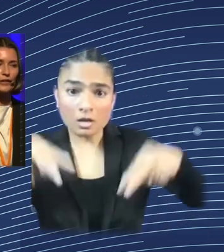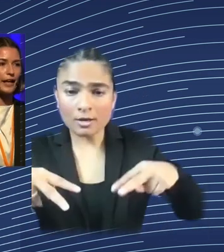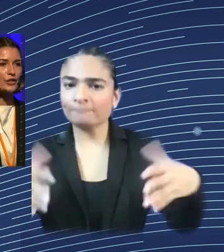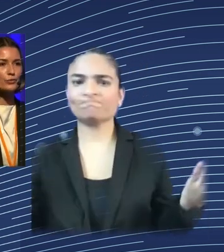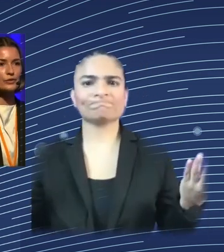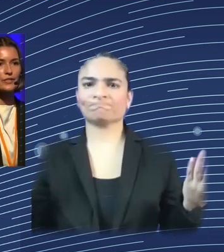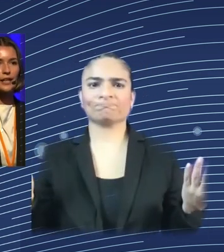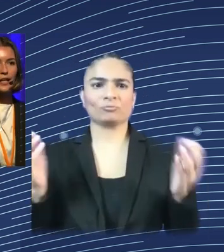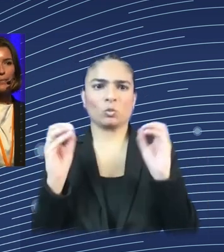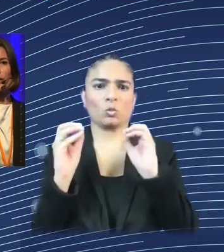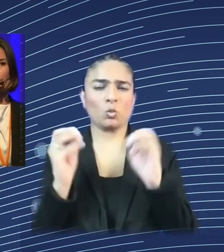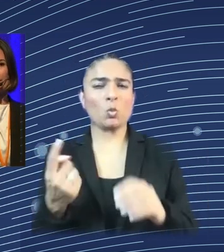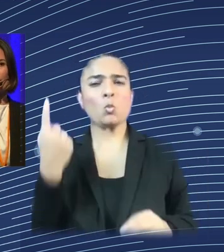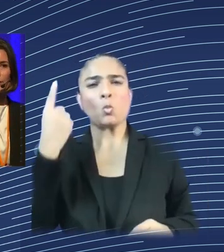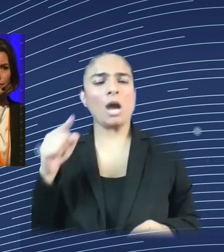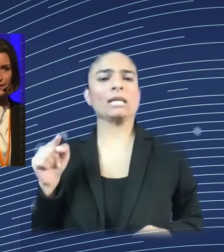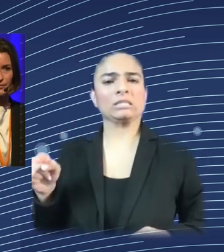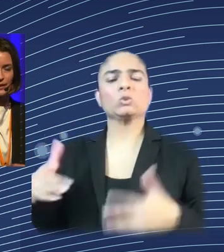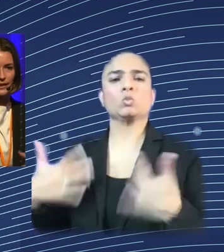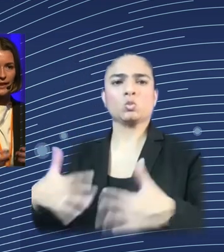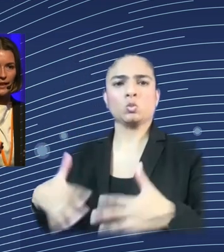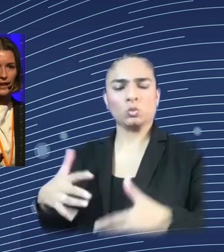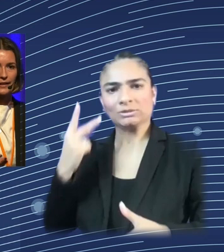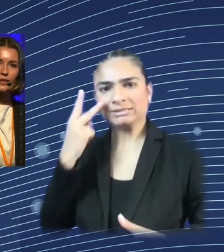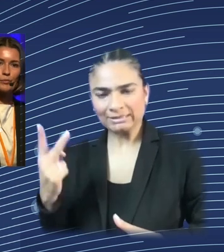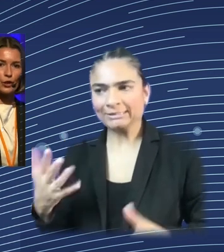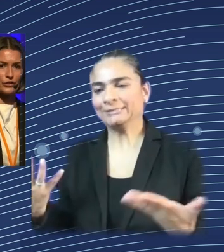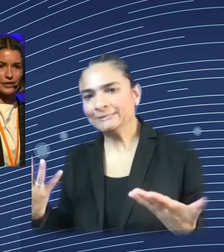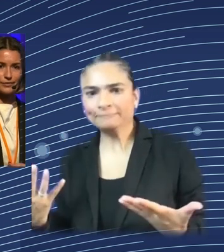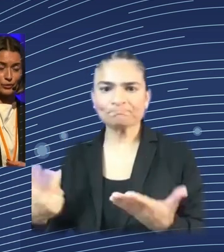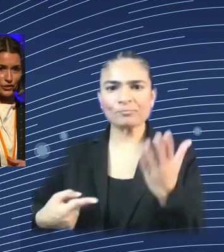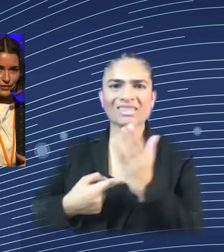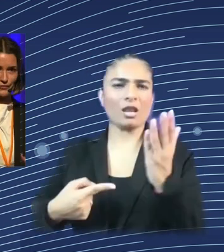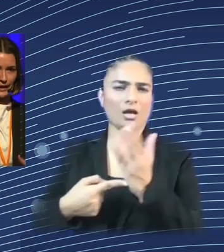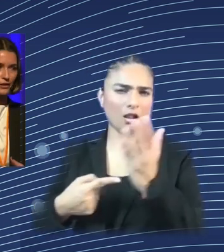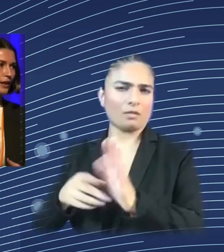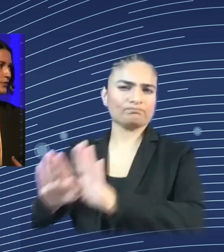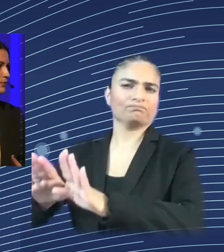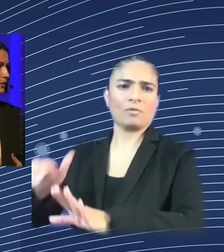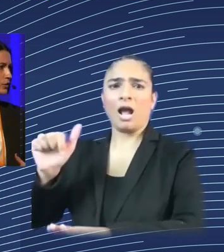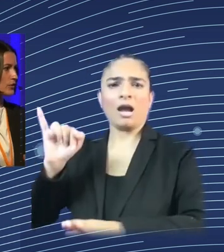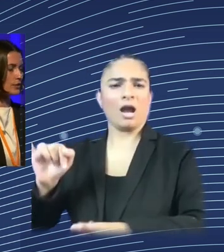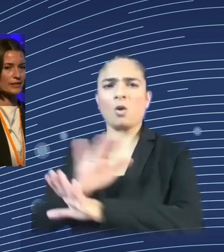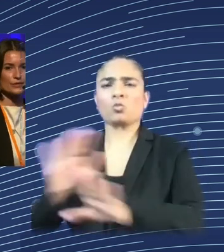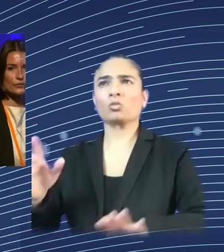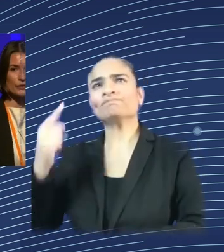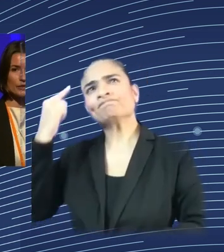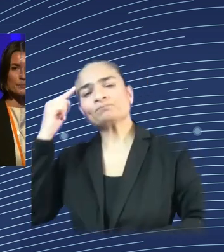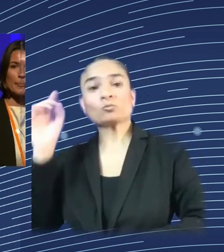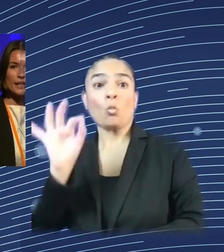aspects of AI tools may not be the only reason why AI projects fail or have severe